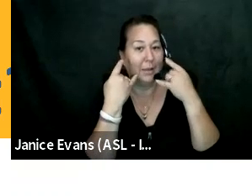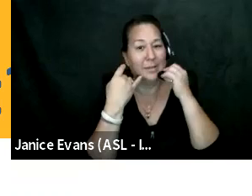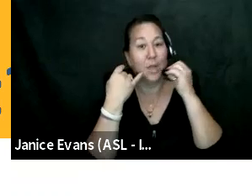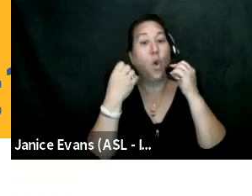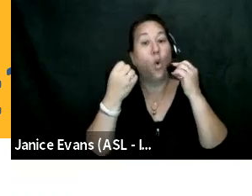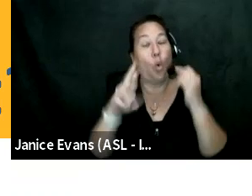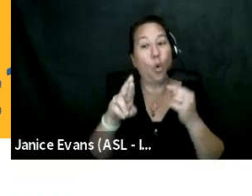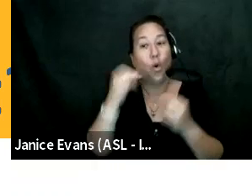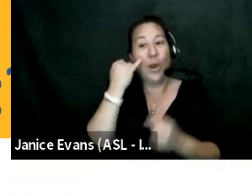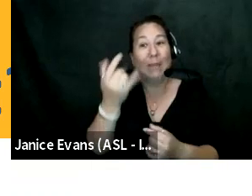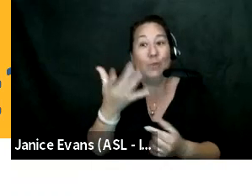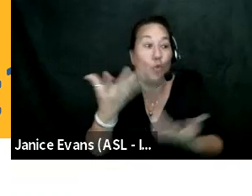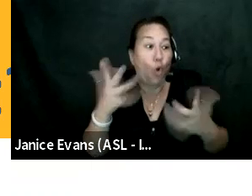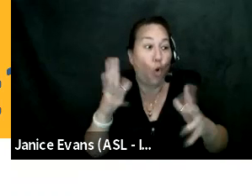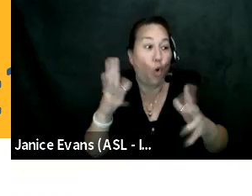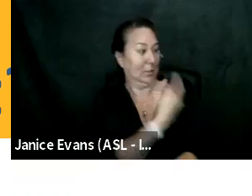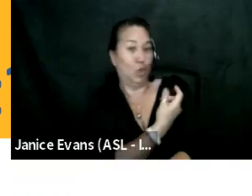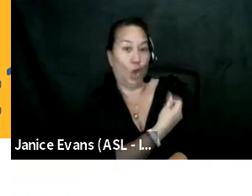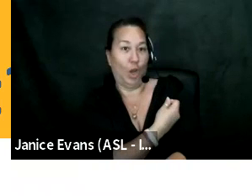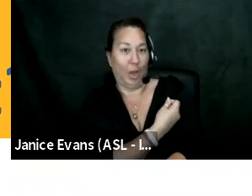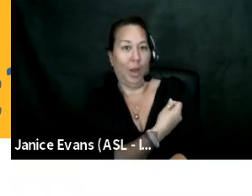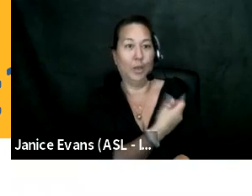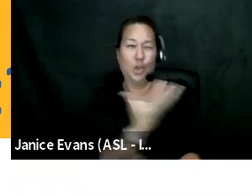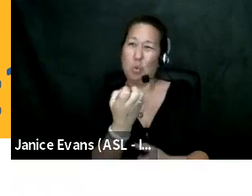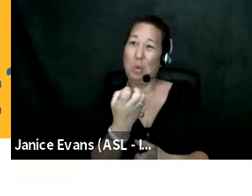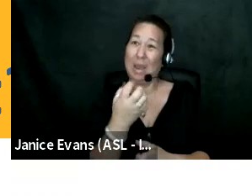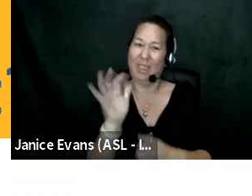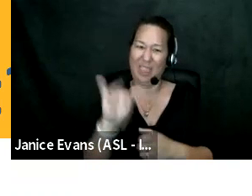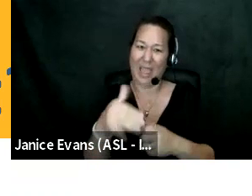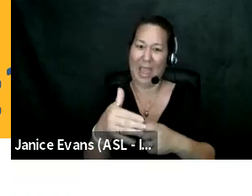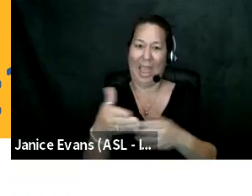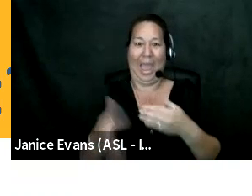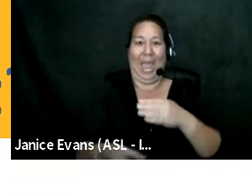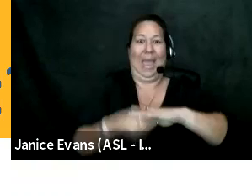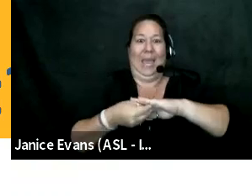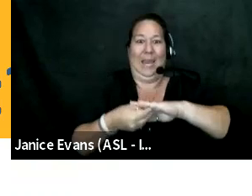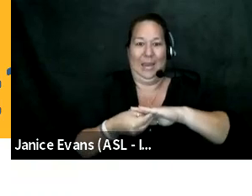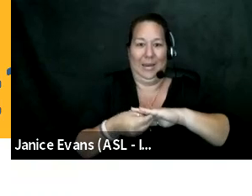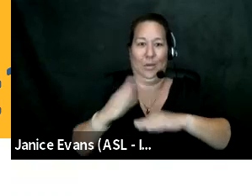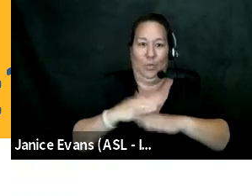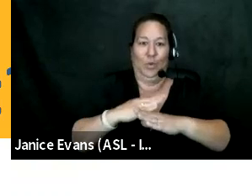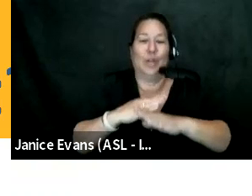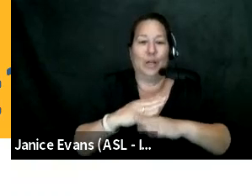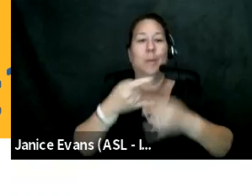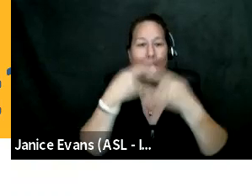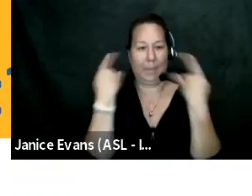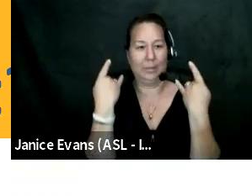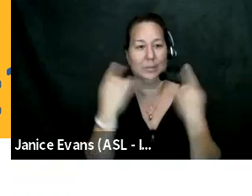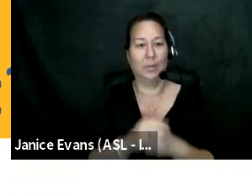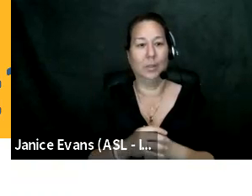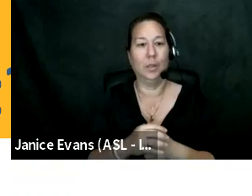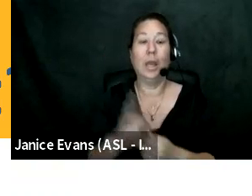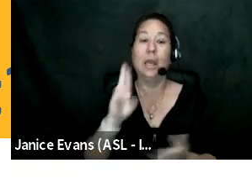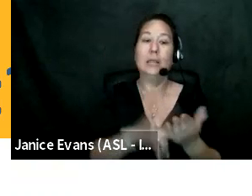also sign up for CA Notify to receive exposure notifications. And